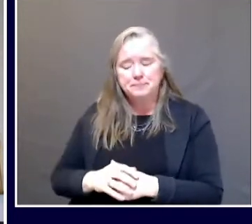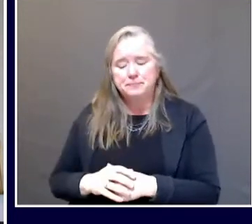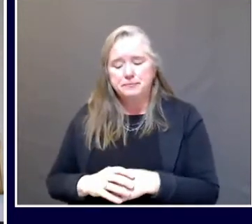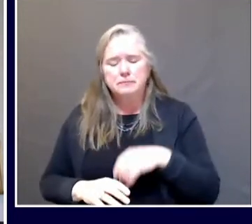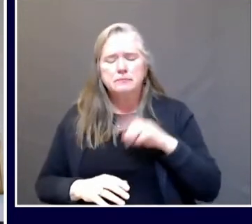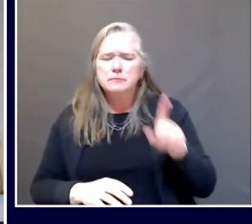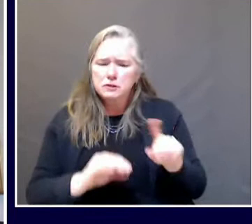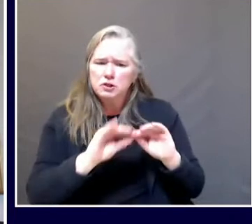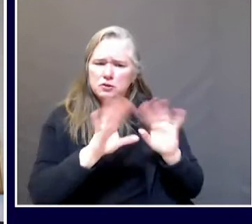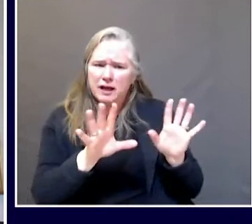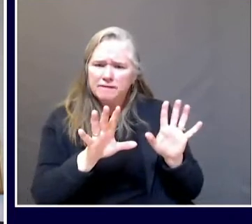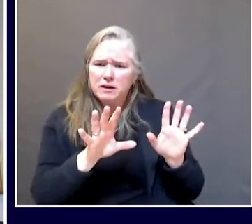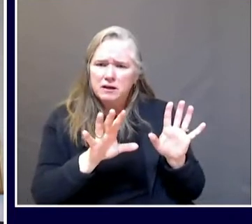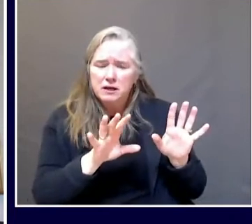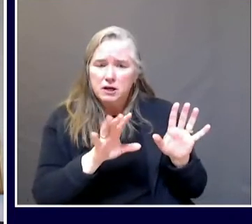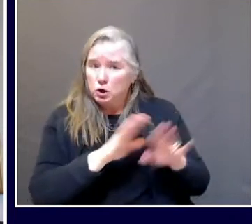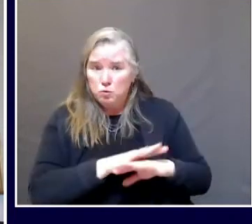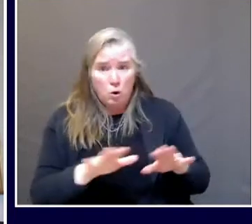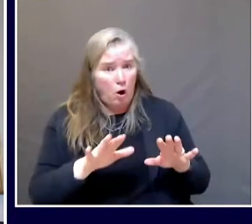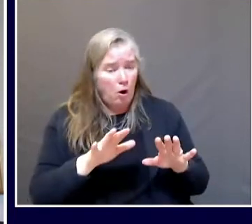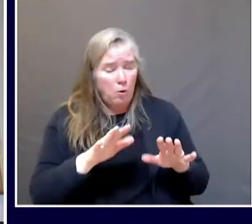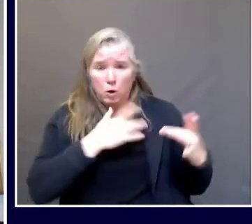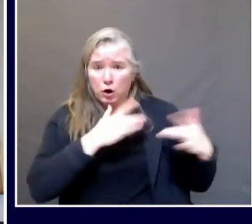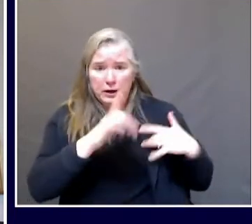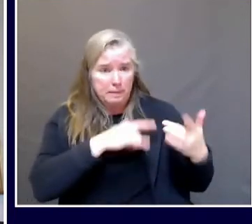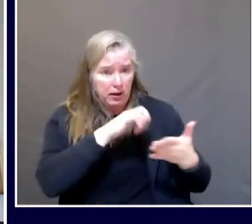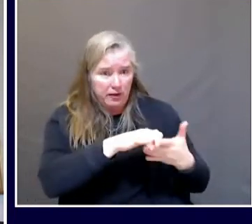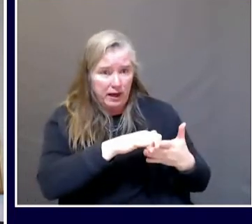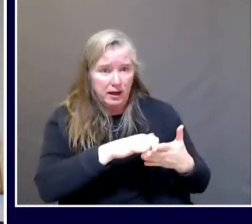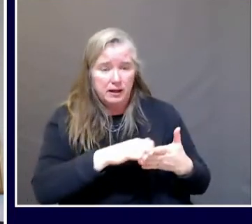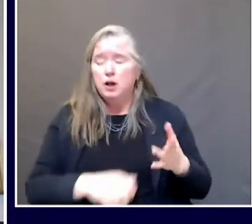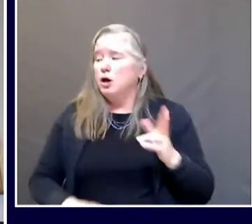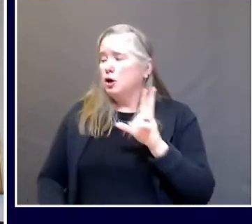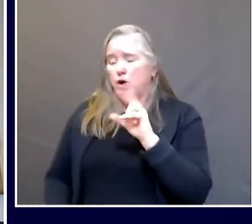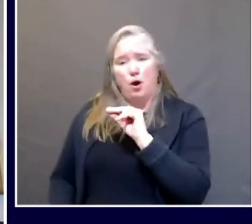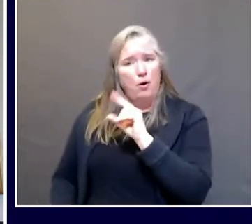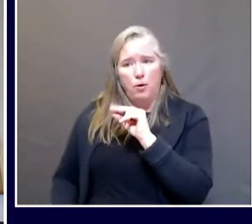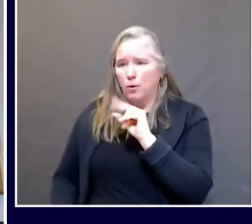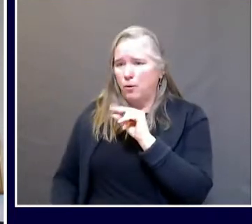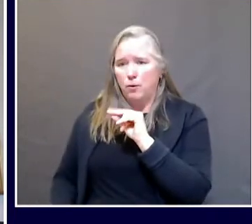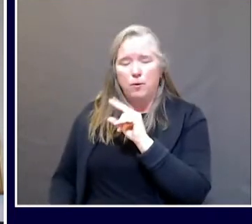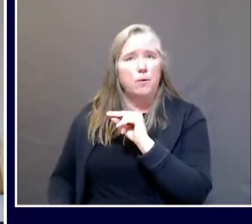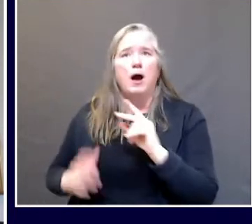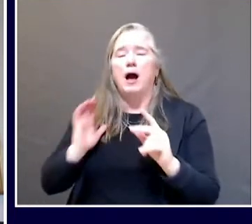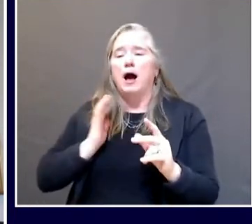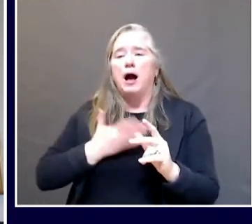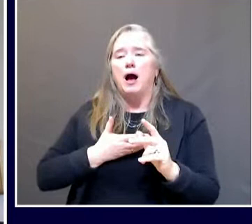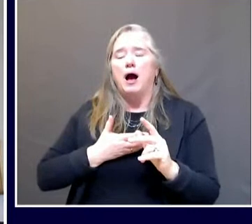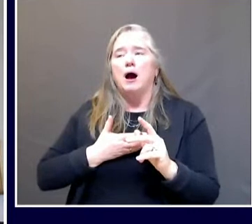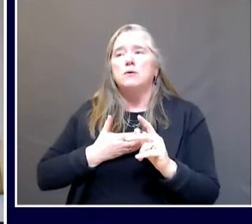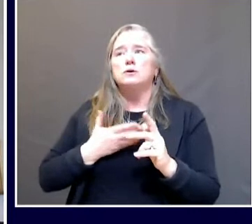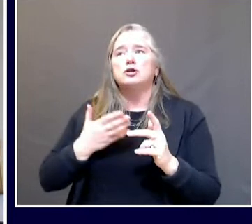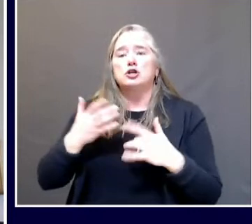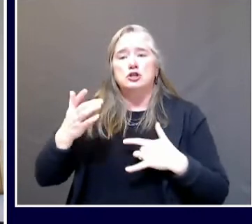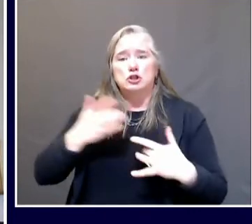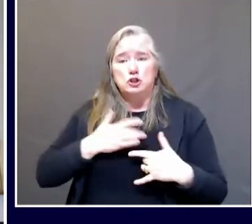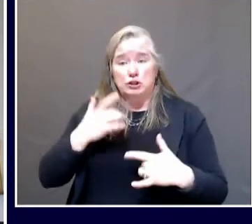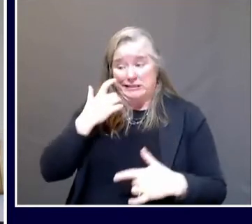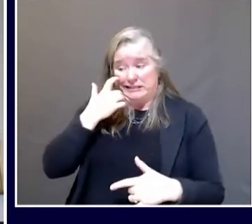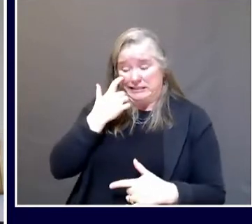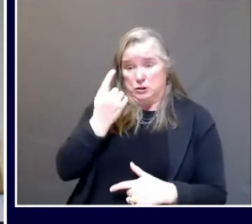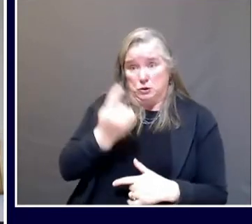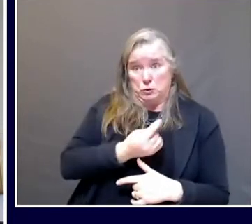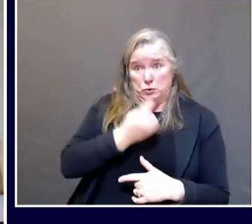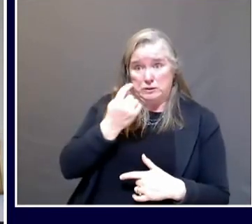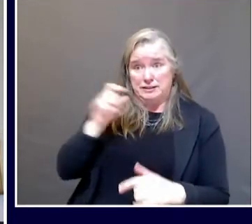to get these people vaccinated in time? No, our concern is whether the increase that Secretary Azar suggested may